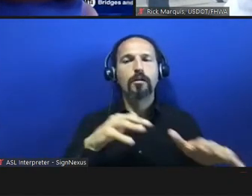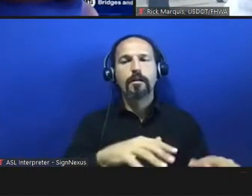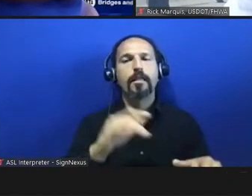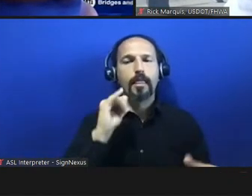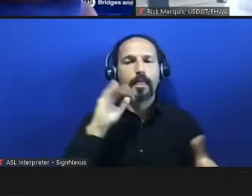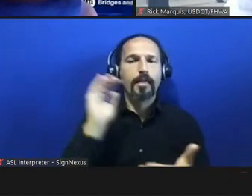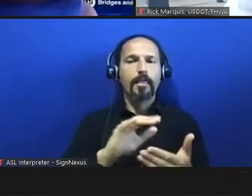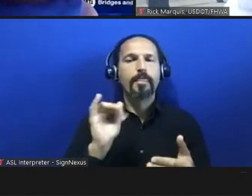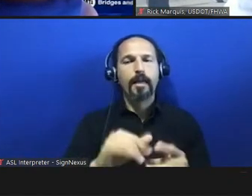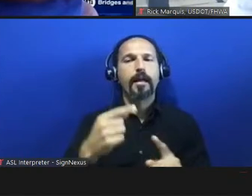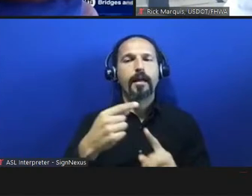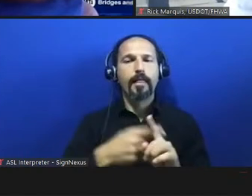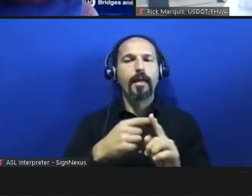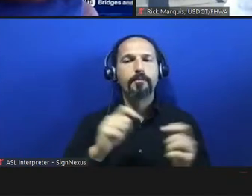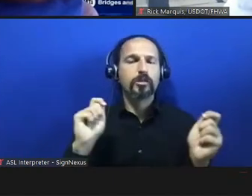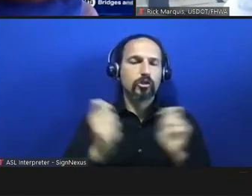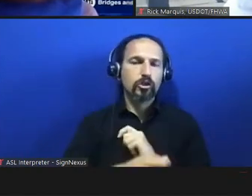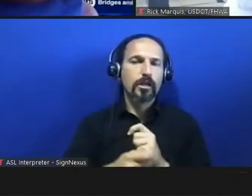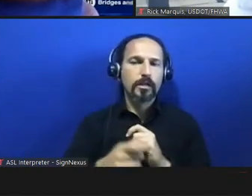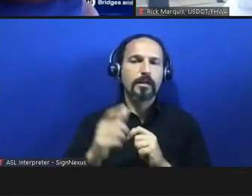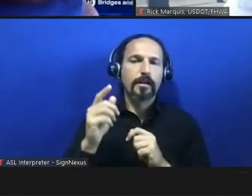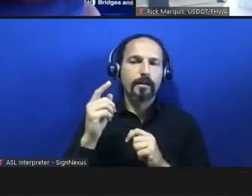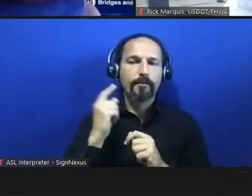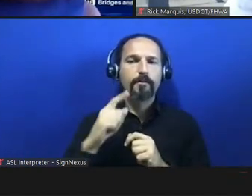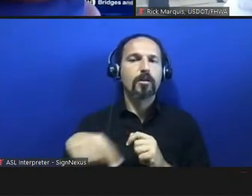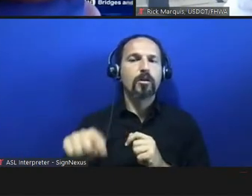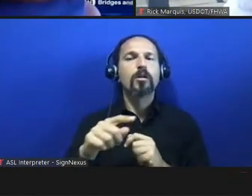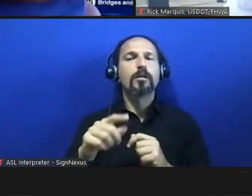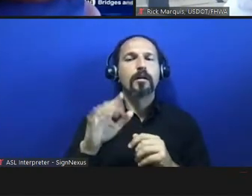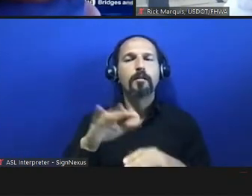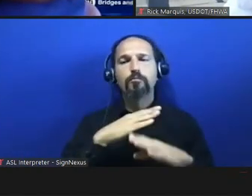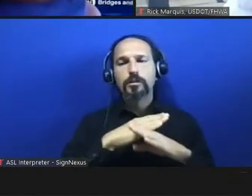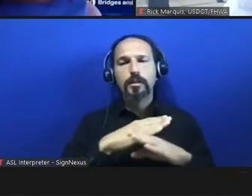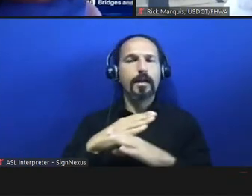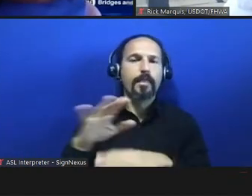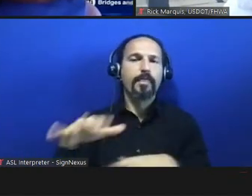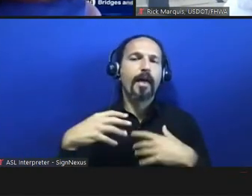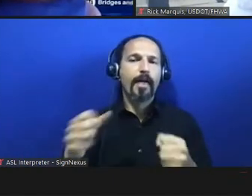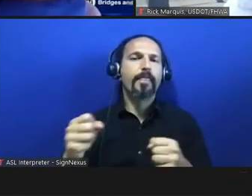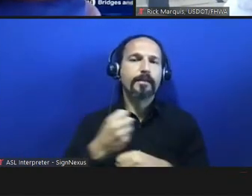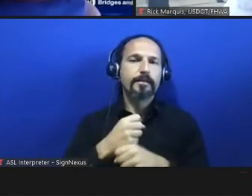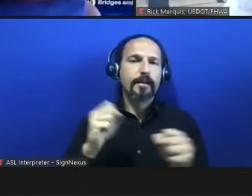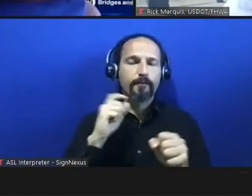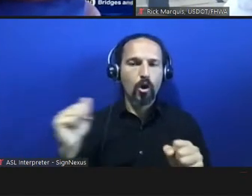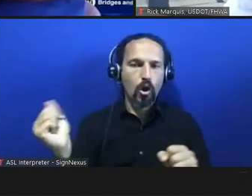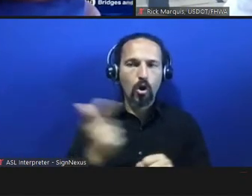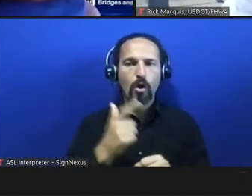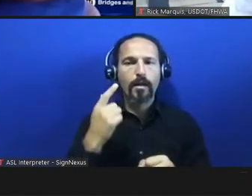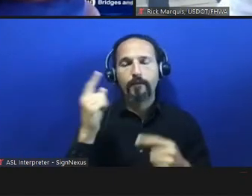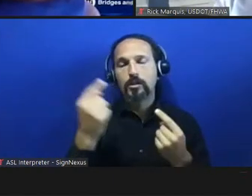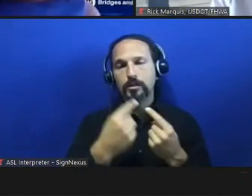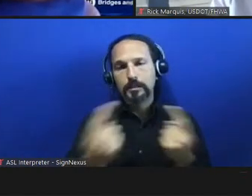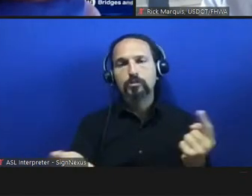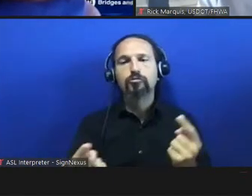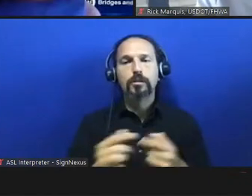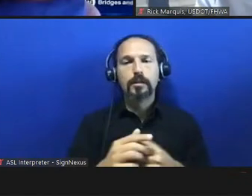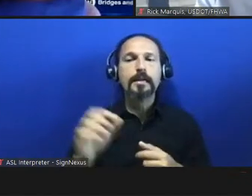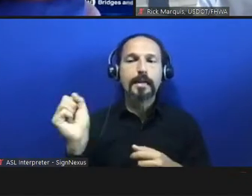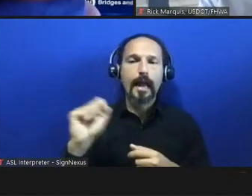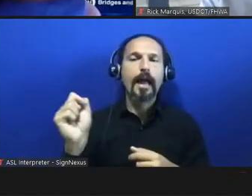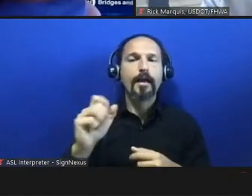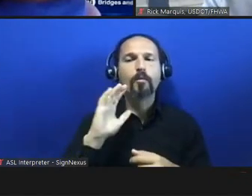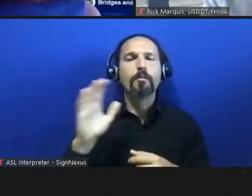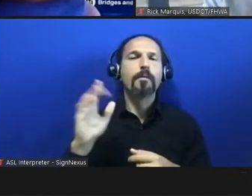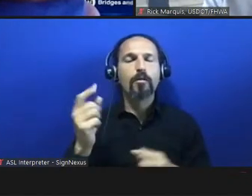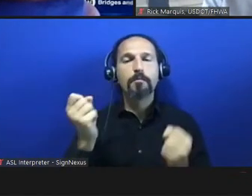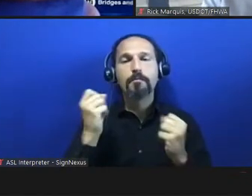to climate change reducing congestion protects the health and safety of all of us even if you disagree and yes it will be